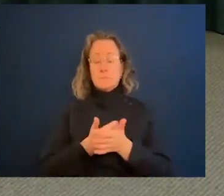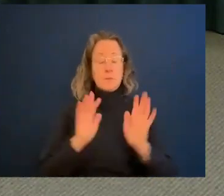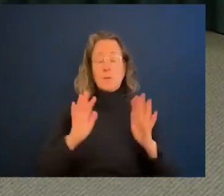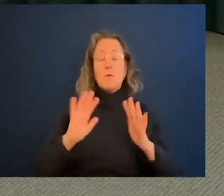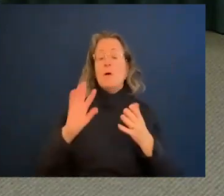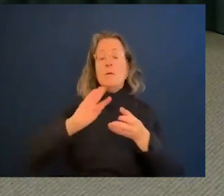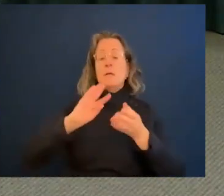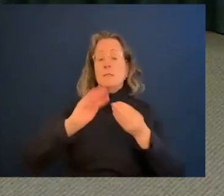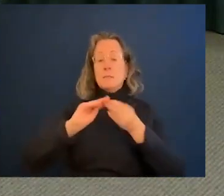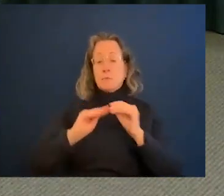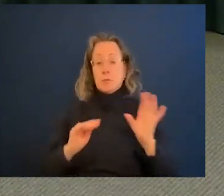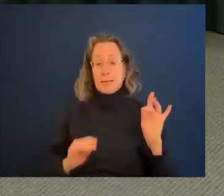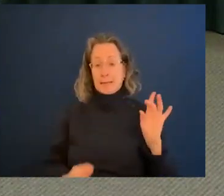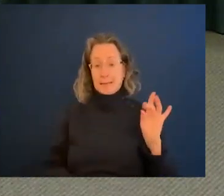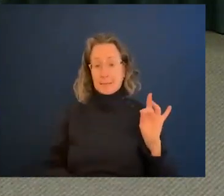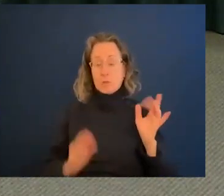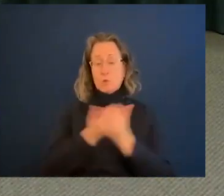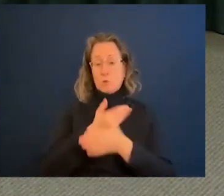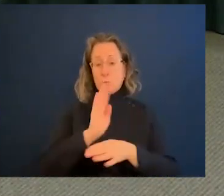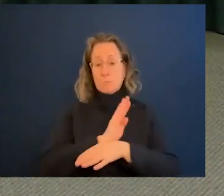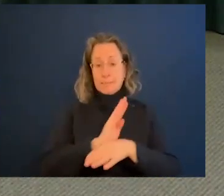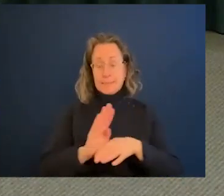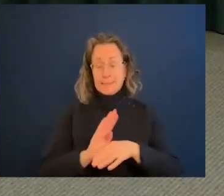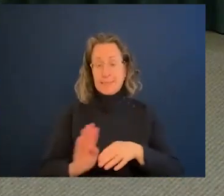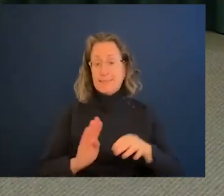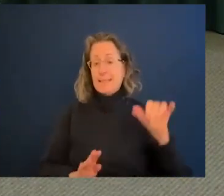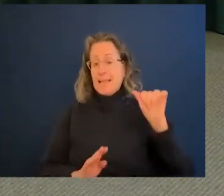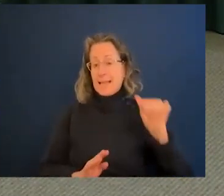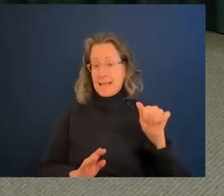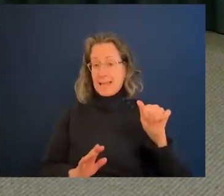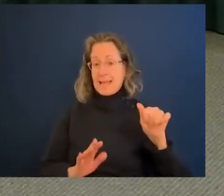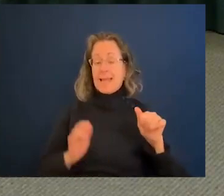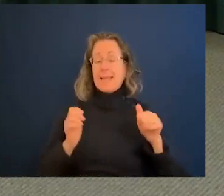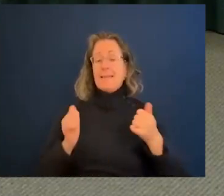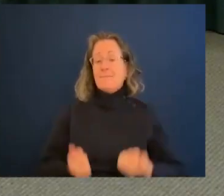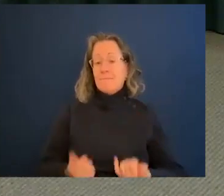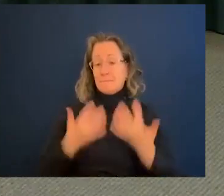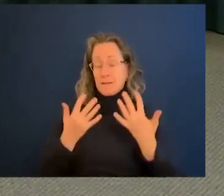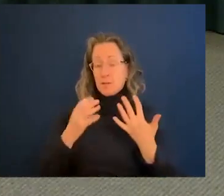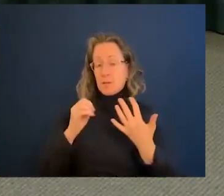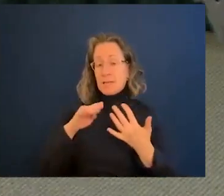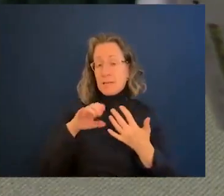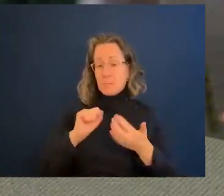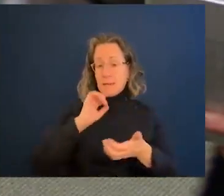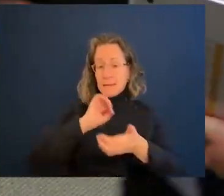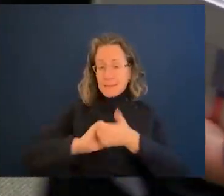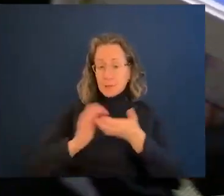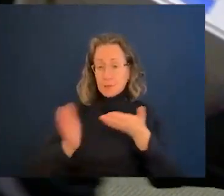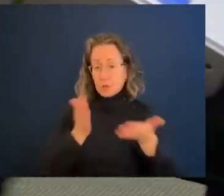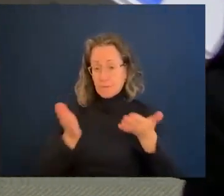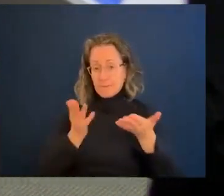jet item eight new business a which is the buyer EMS Service delivery approach and proposal for uh adopting that